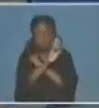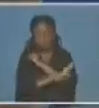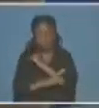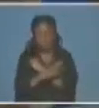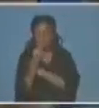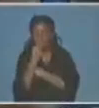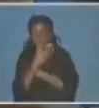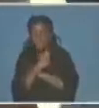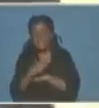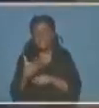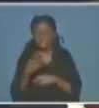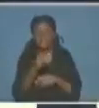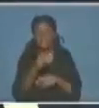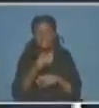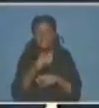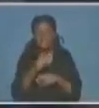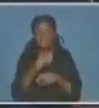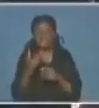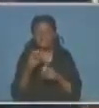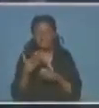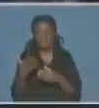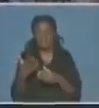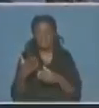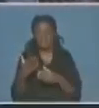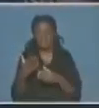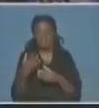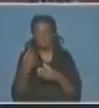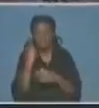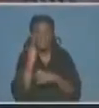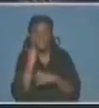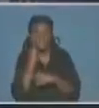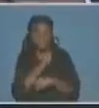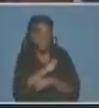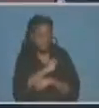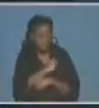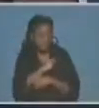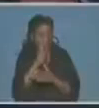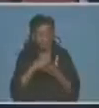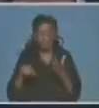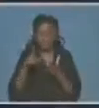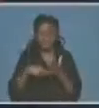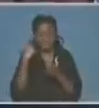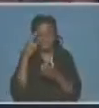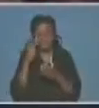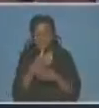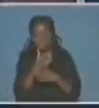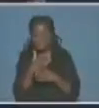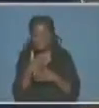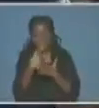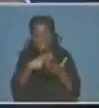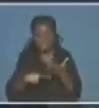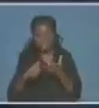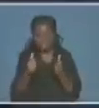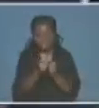the agenda. Catching some flack in the media recently, Trudeau was criticized for divulging details discussed with the Chinese to